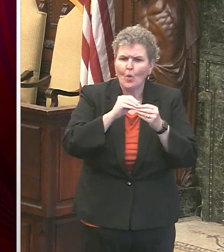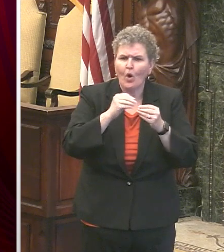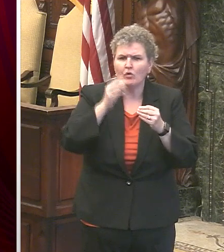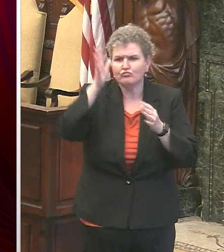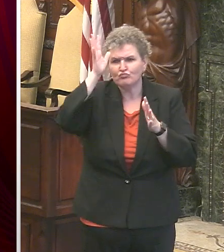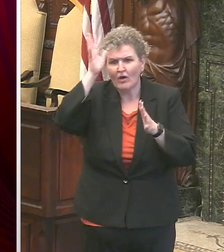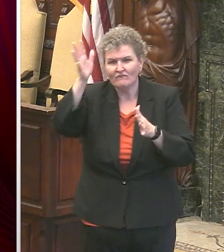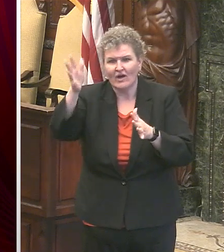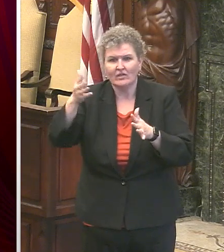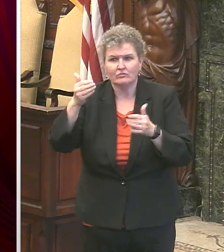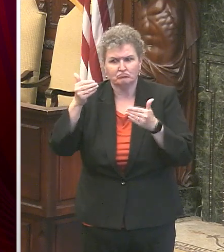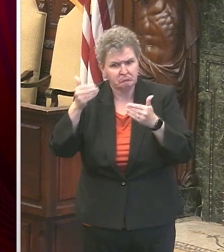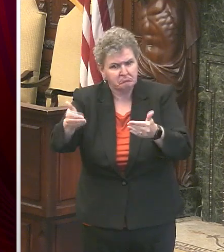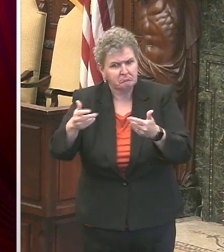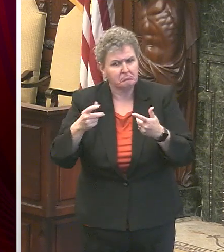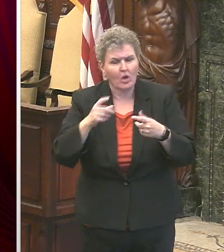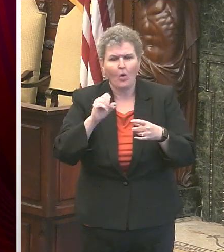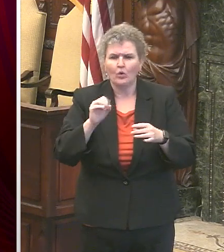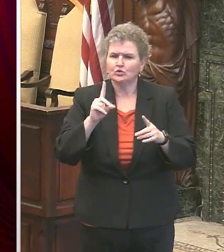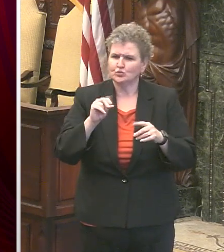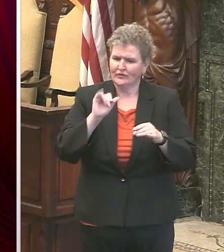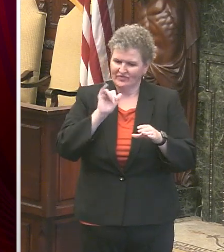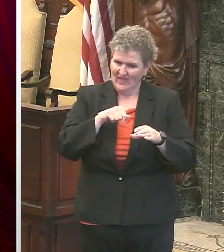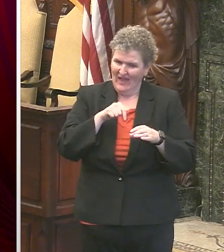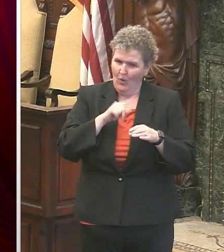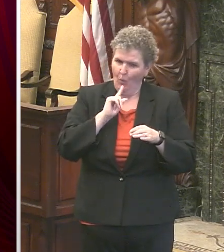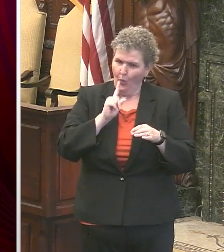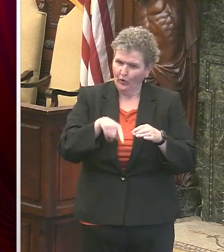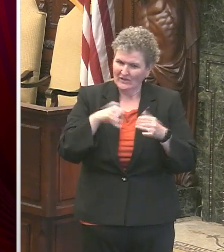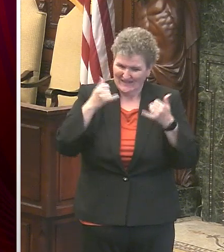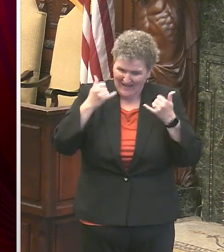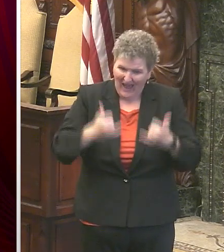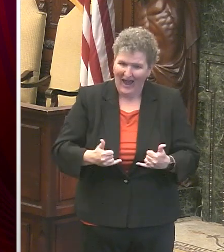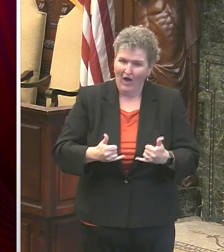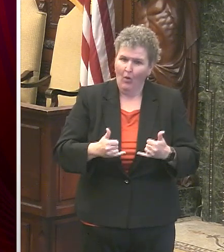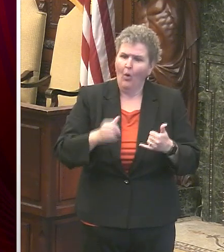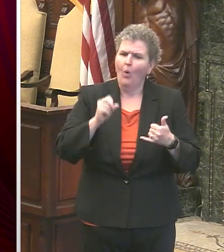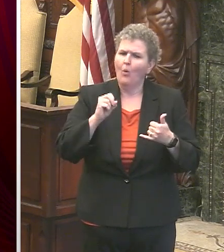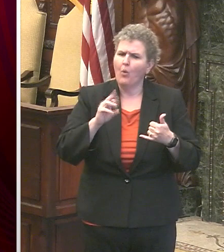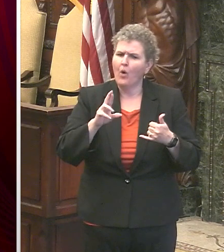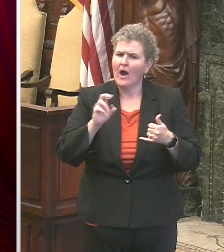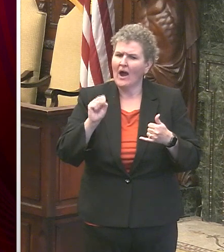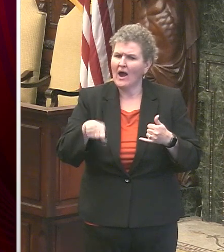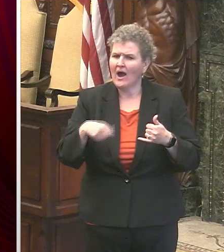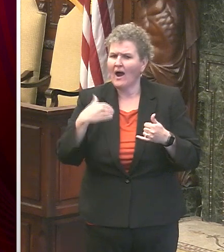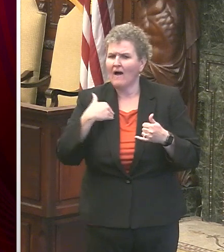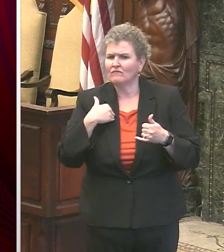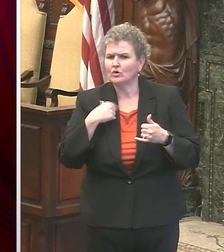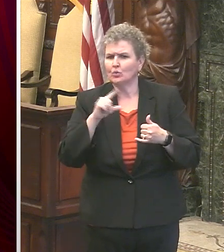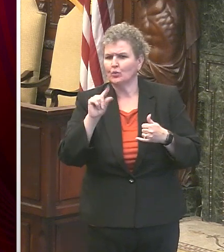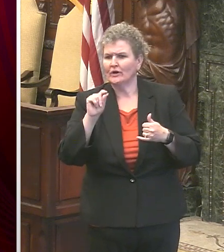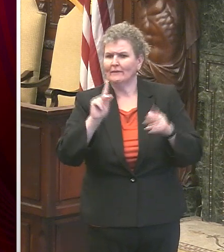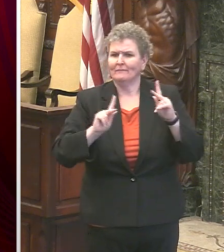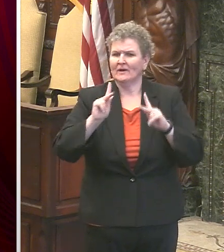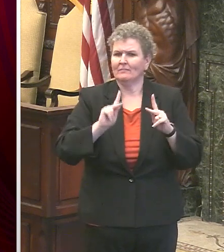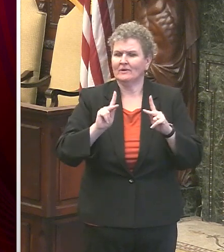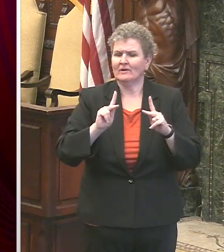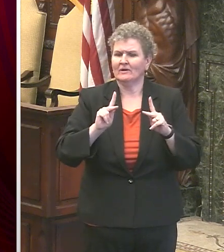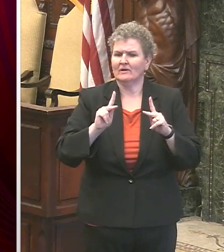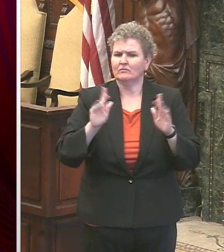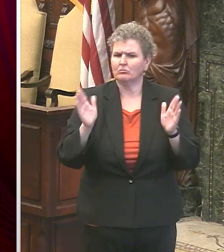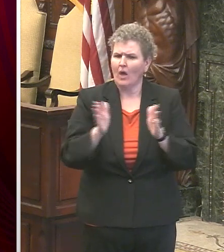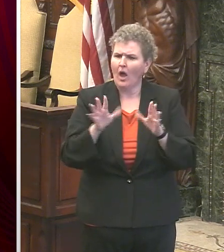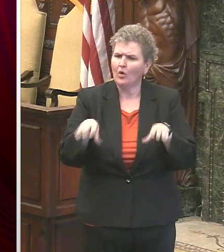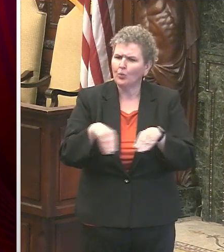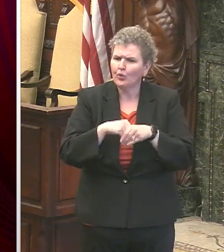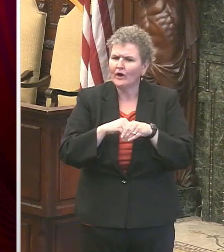or do they have, or are you now down from being able to have 20 people at your very small wedding to